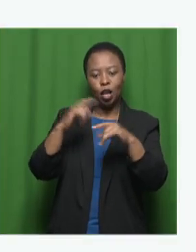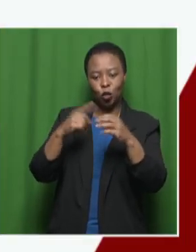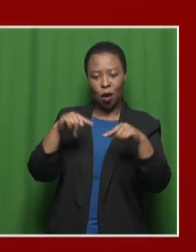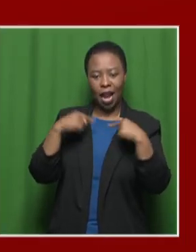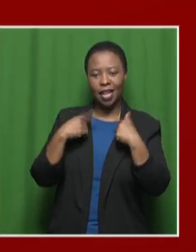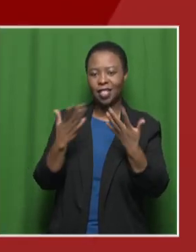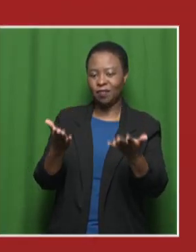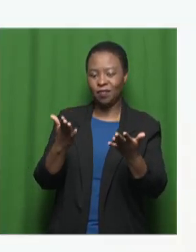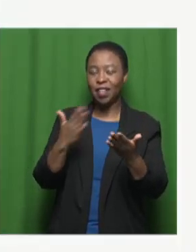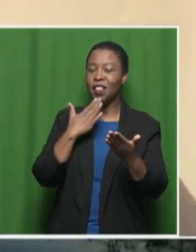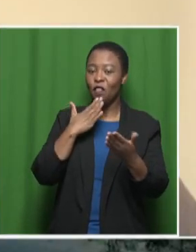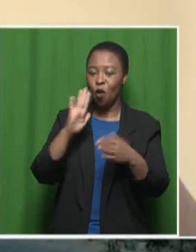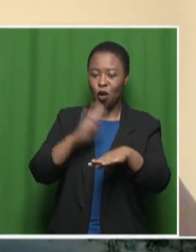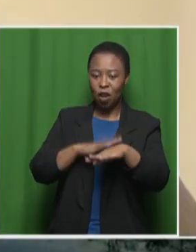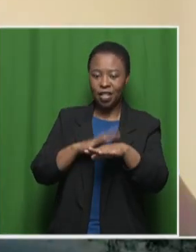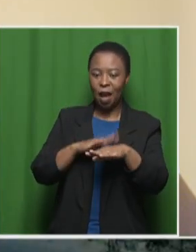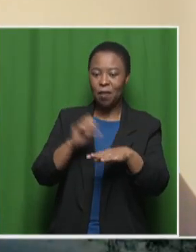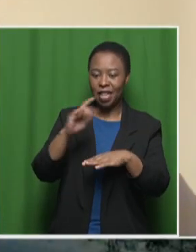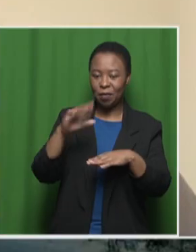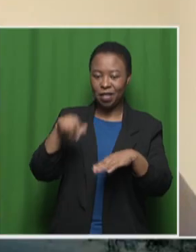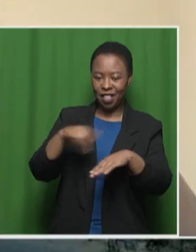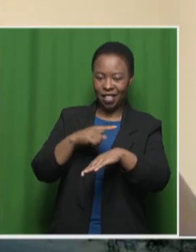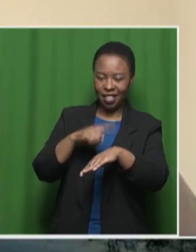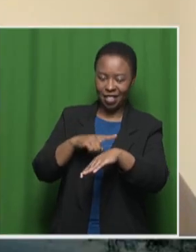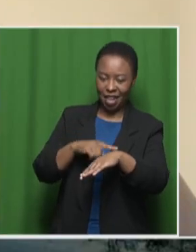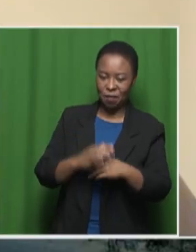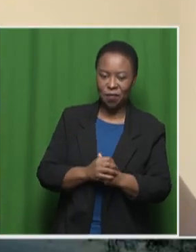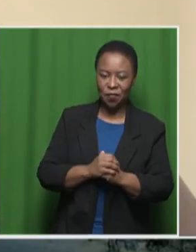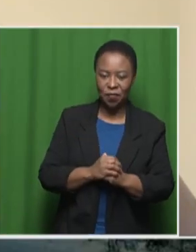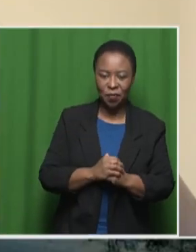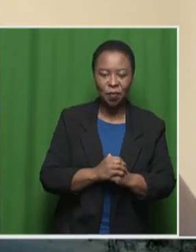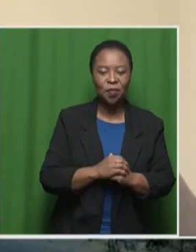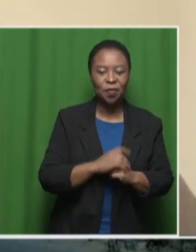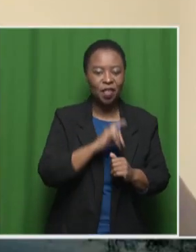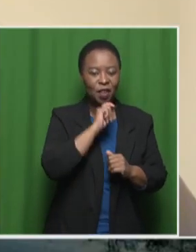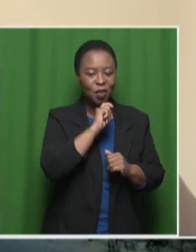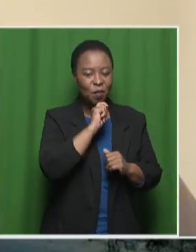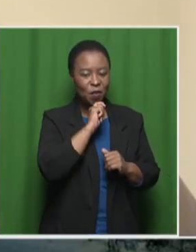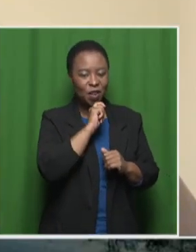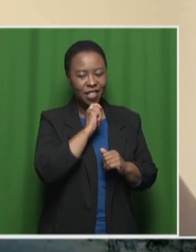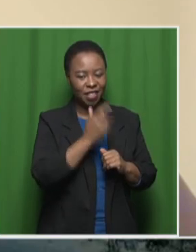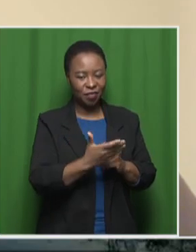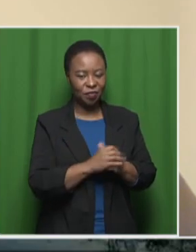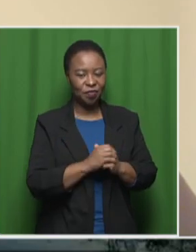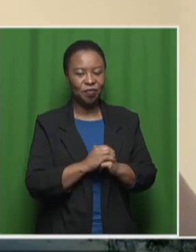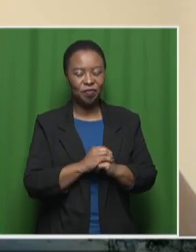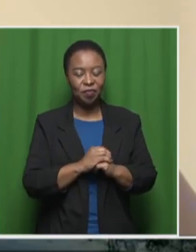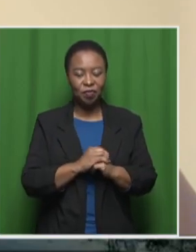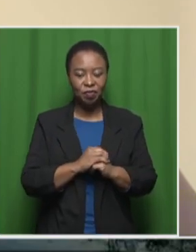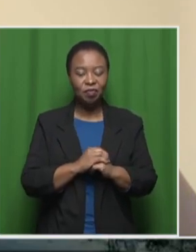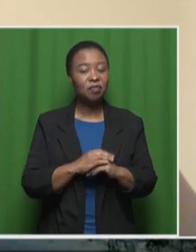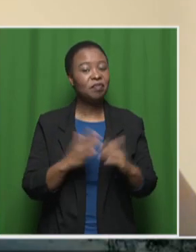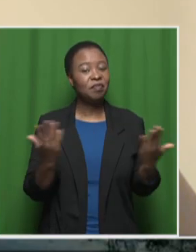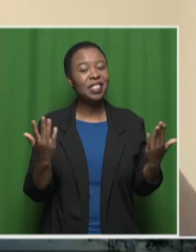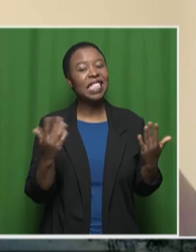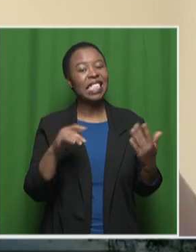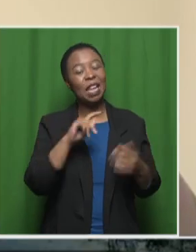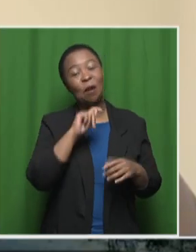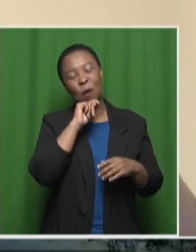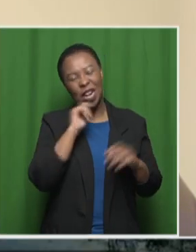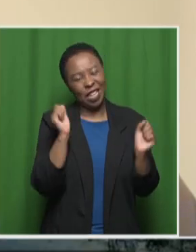morning. Thanks for your time on the SABC at this hour. Good morning to you. It's a chilly start to the